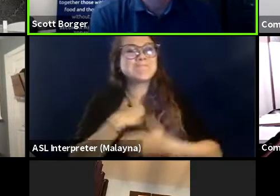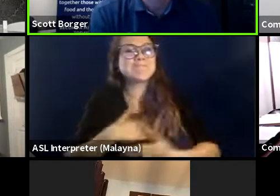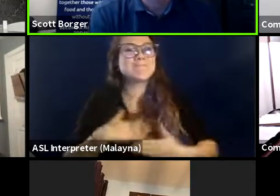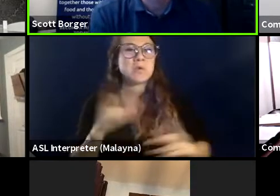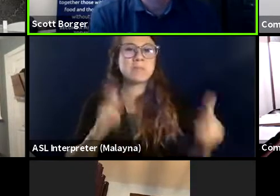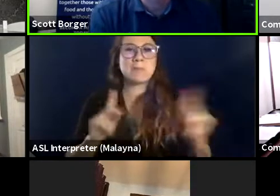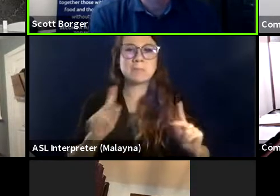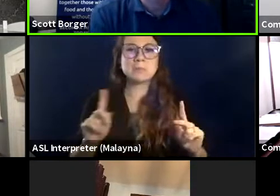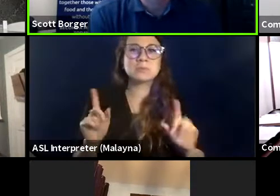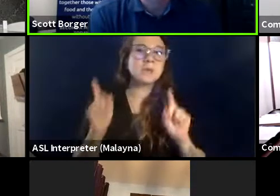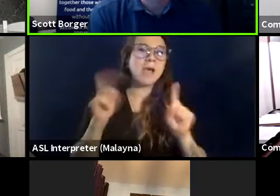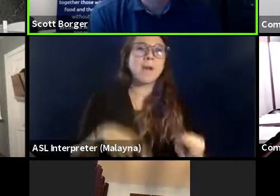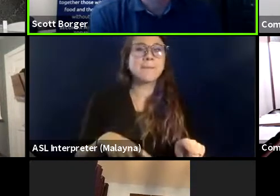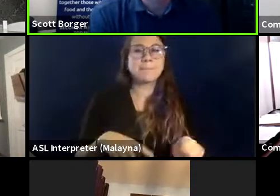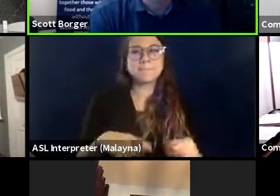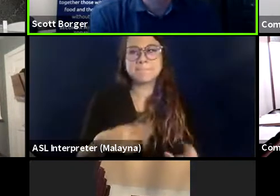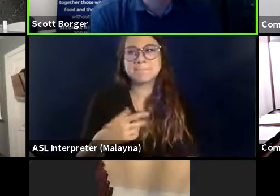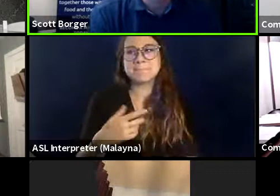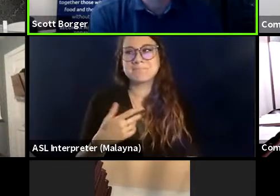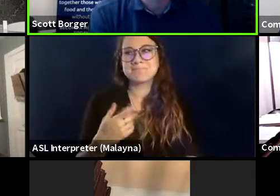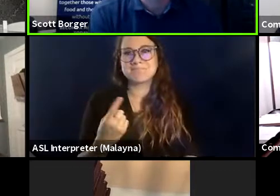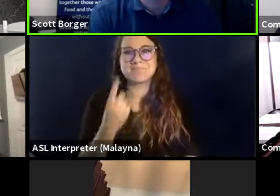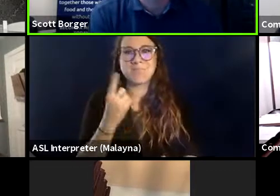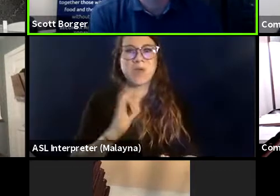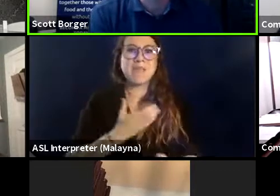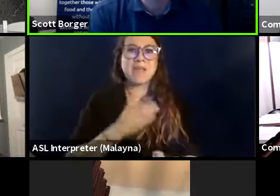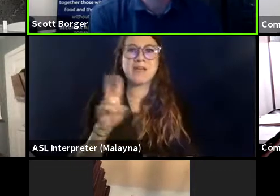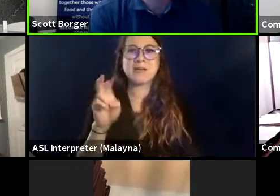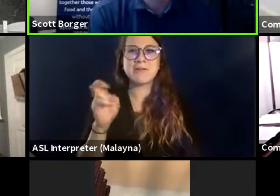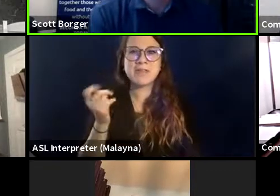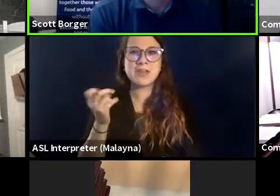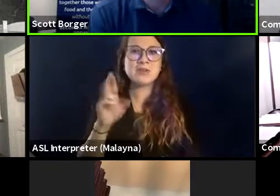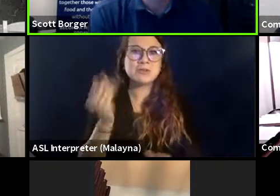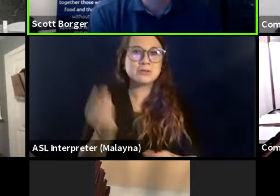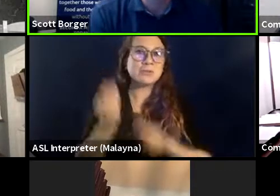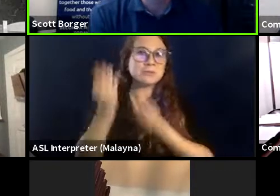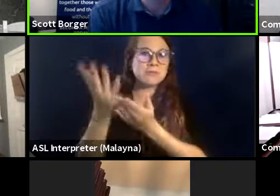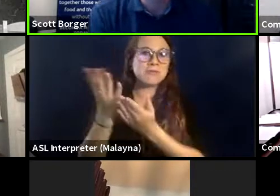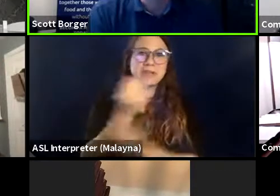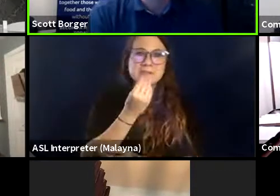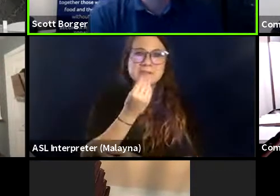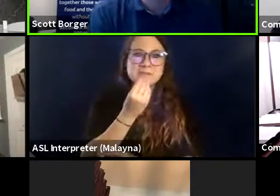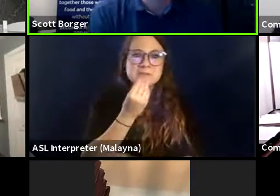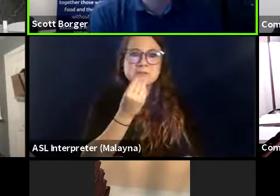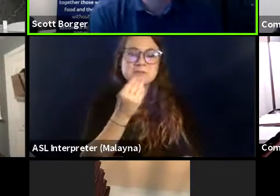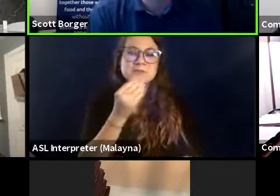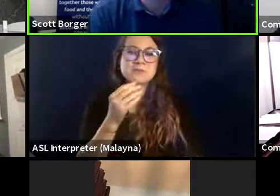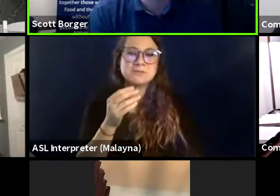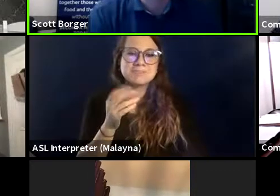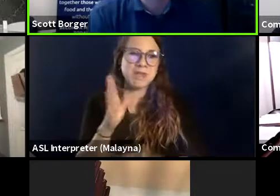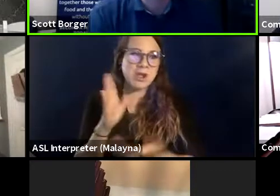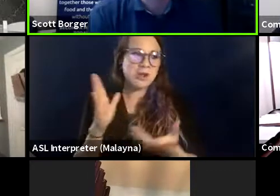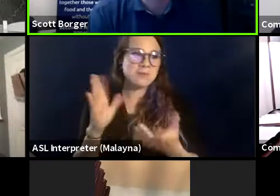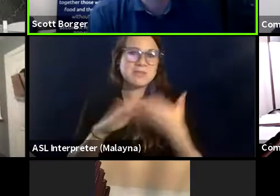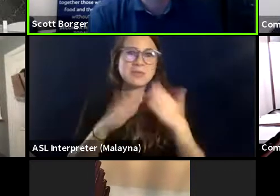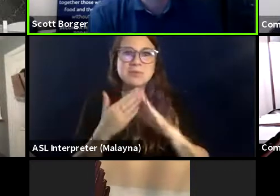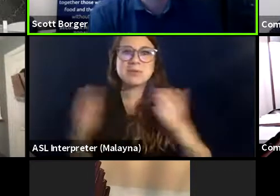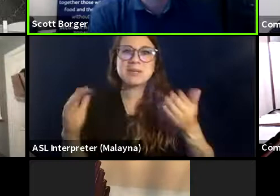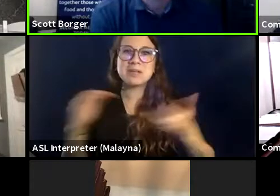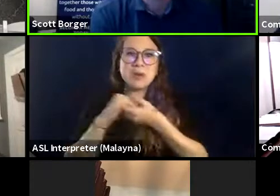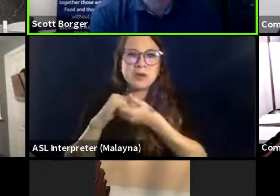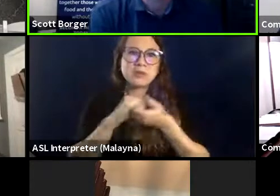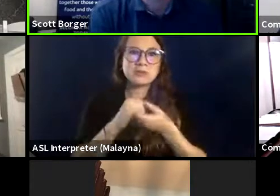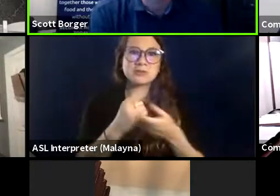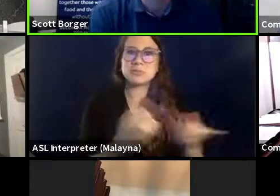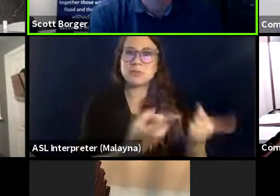around one of our vendors that was providing the food, around our community partners that were able to come to a central